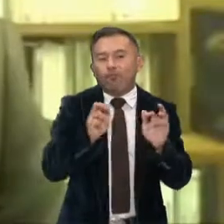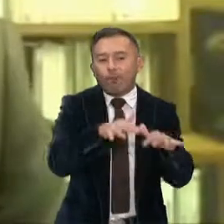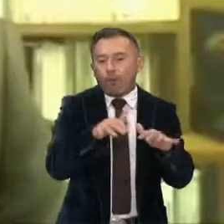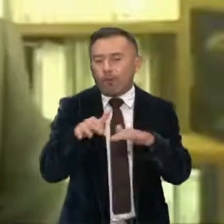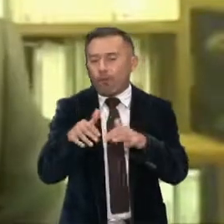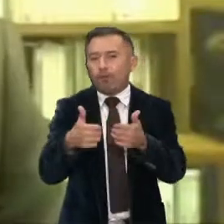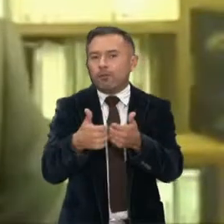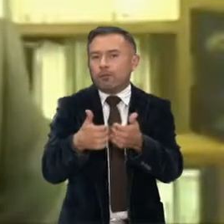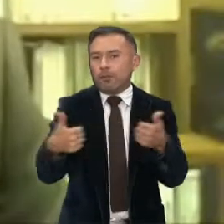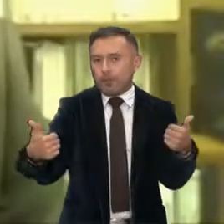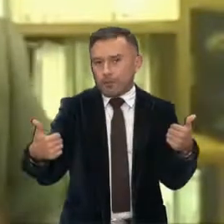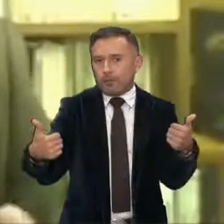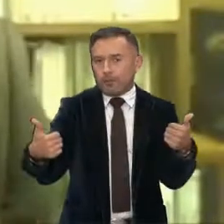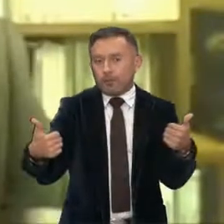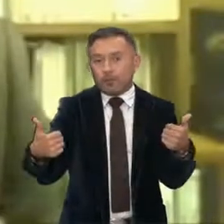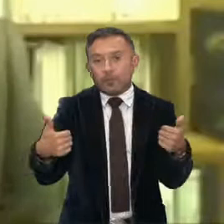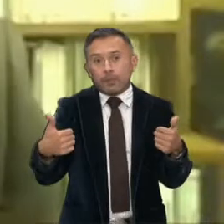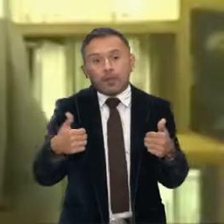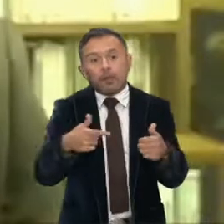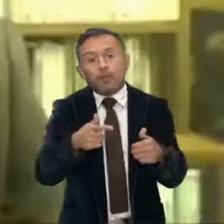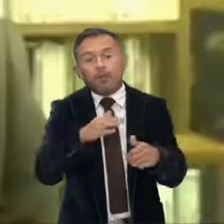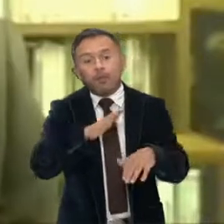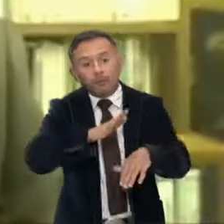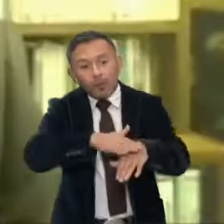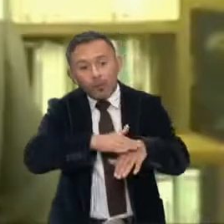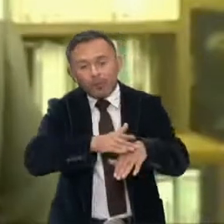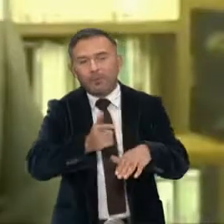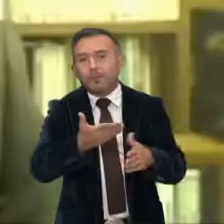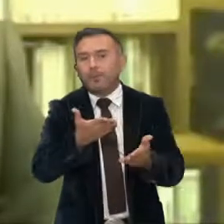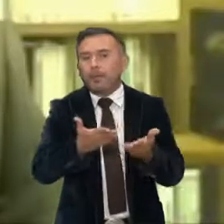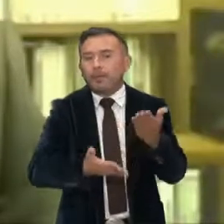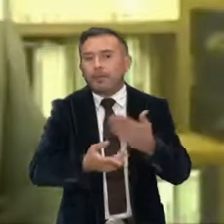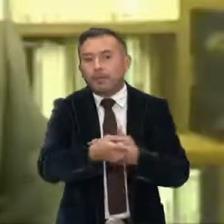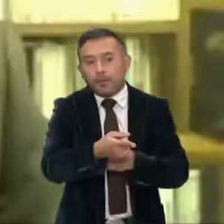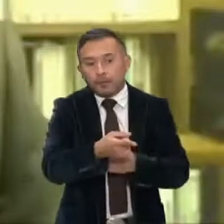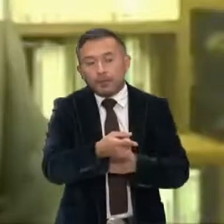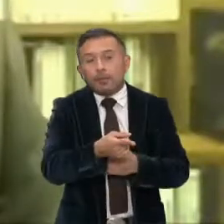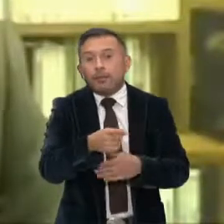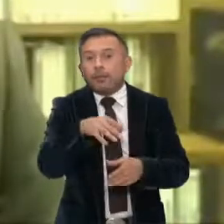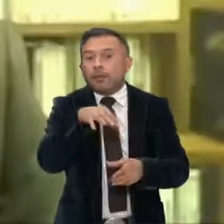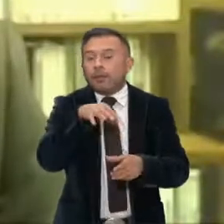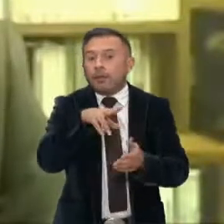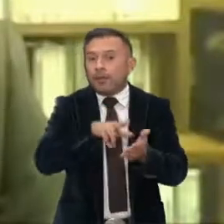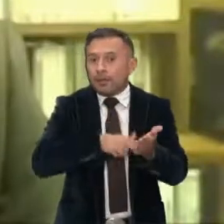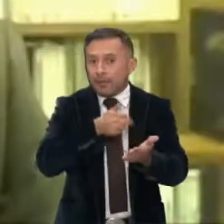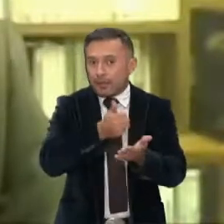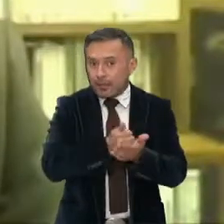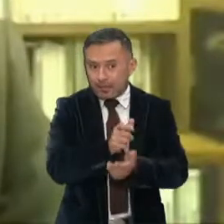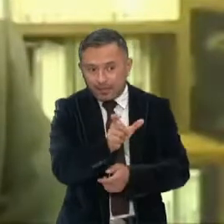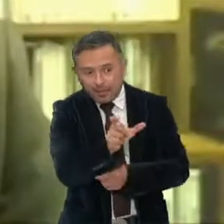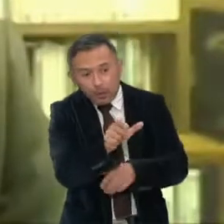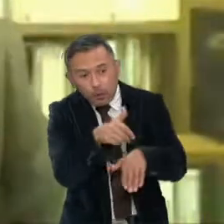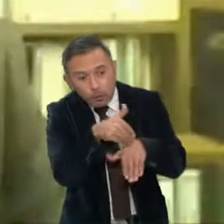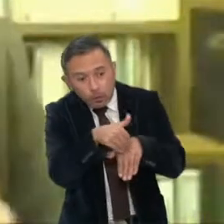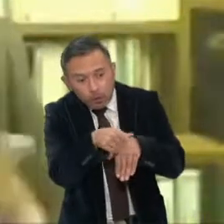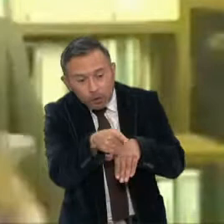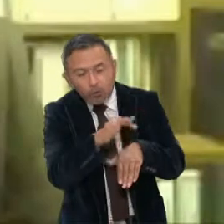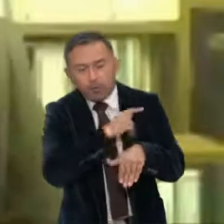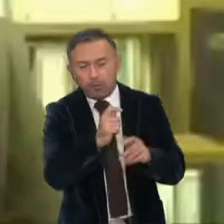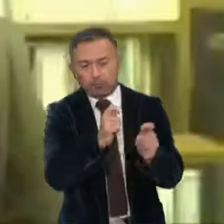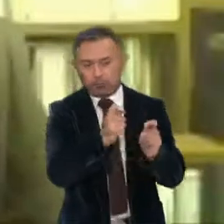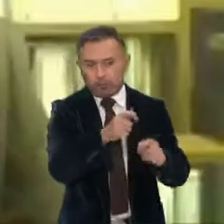to split into this process. The citizens were invited to vote according to the